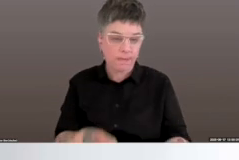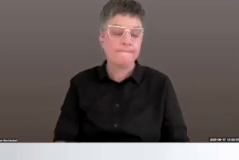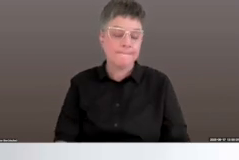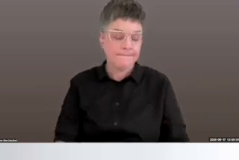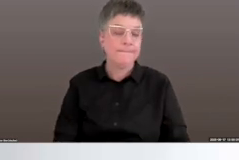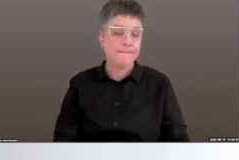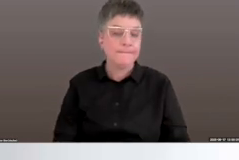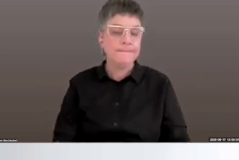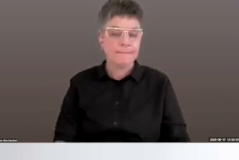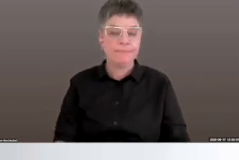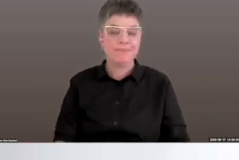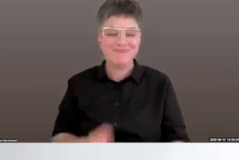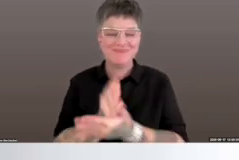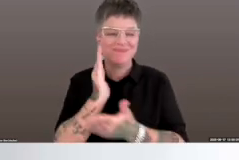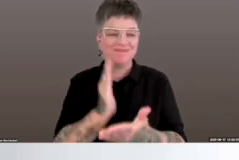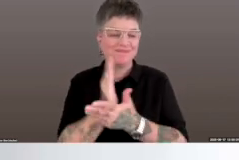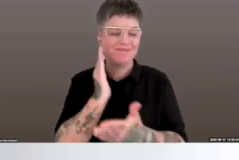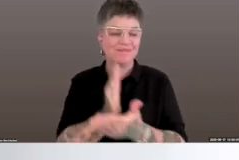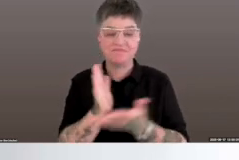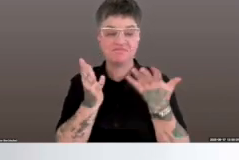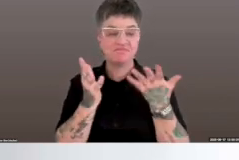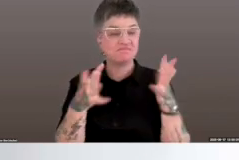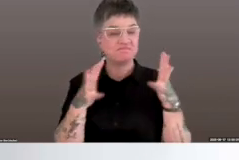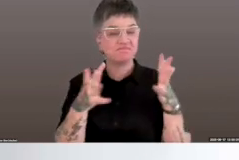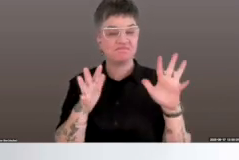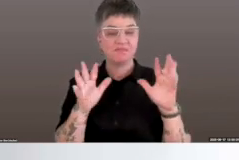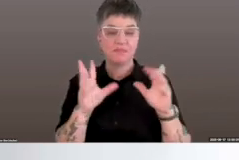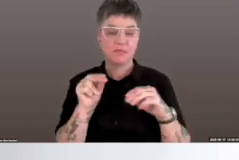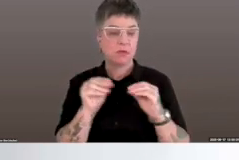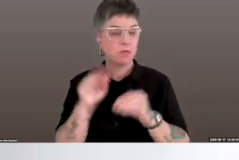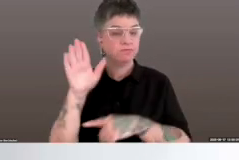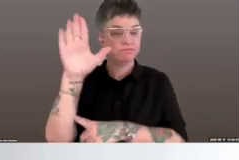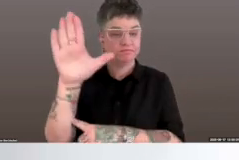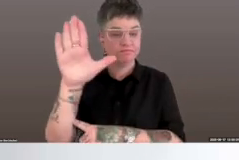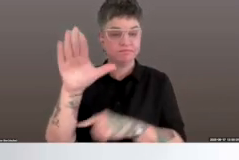All right. And that is it. No more hands. I think we can carry on, Steph.